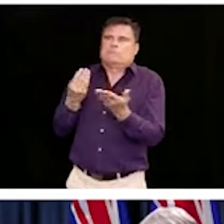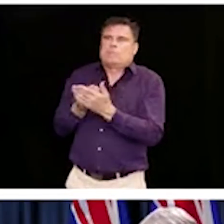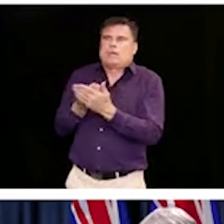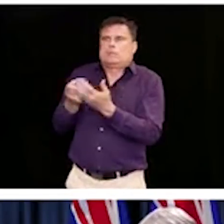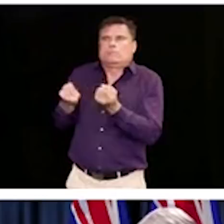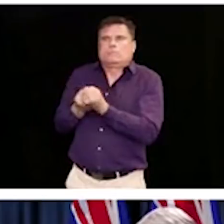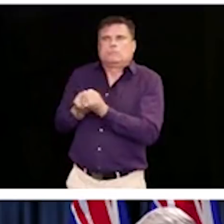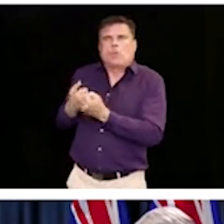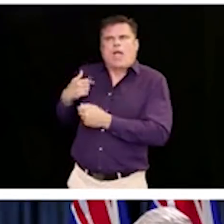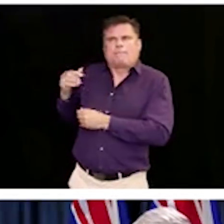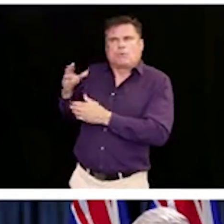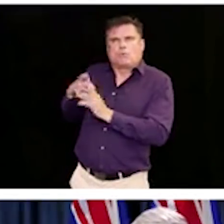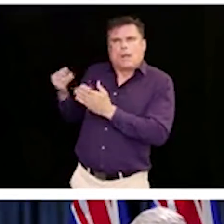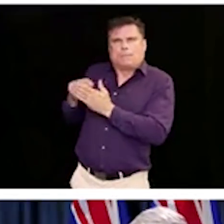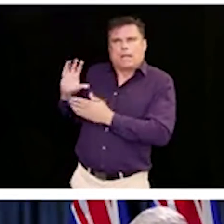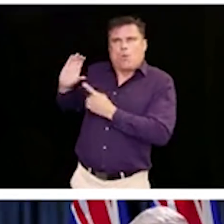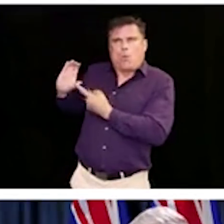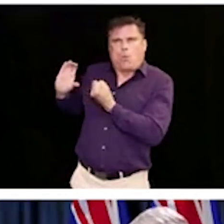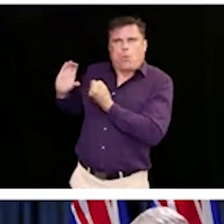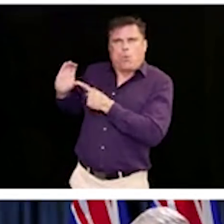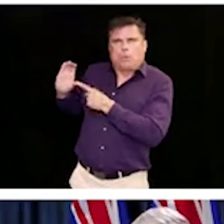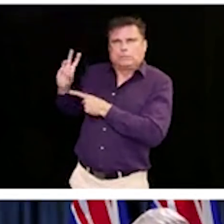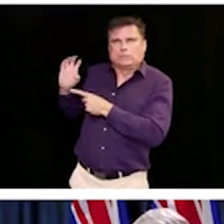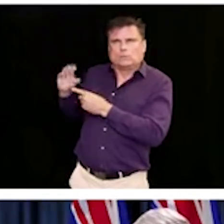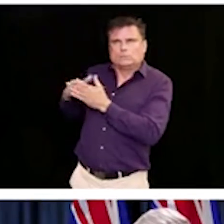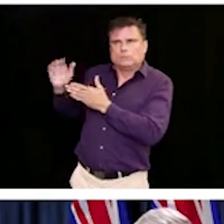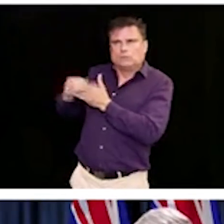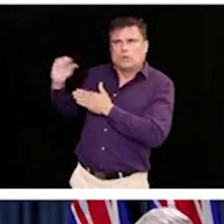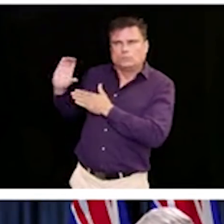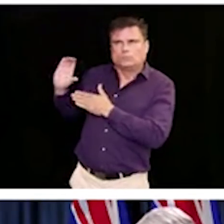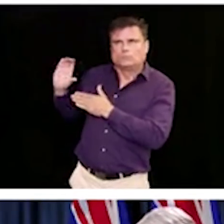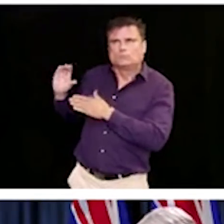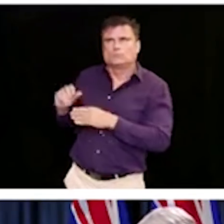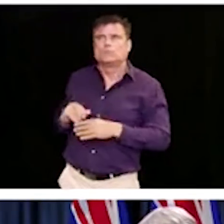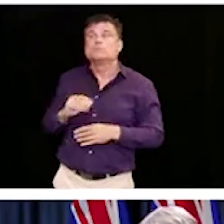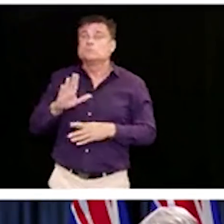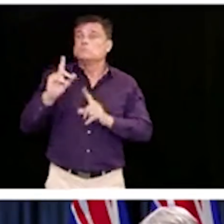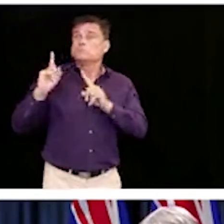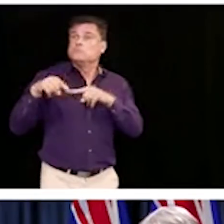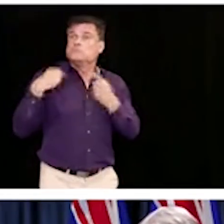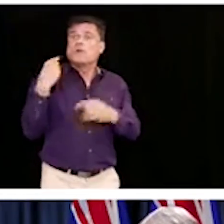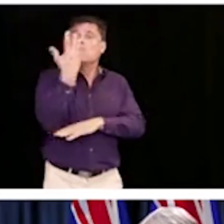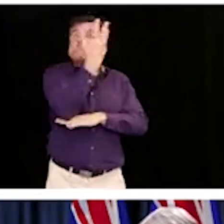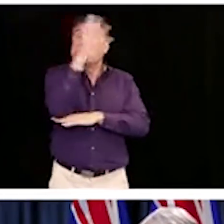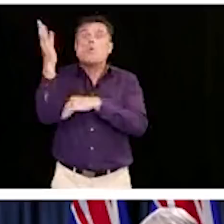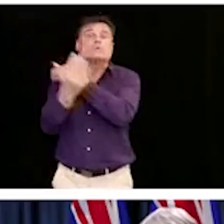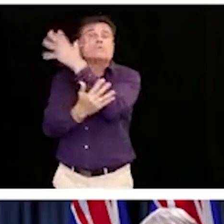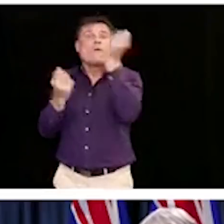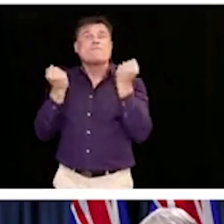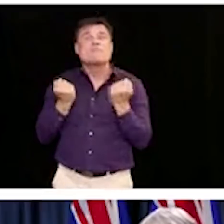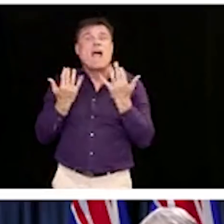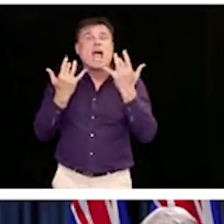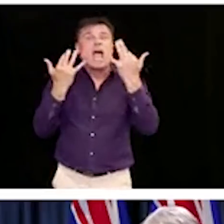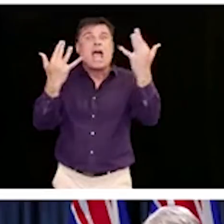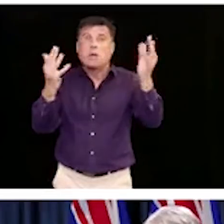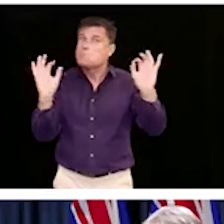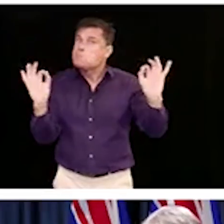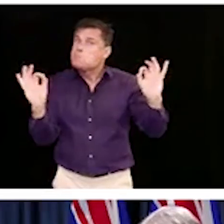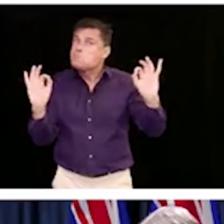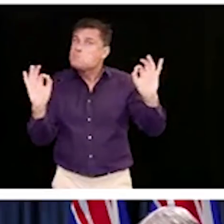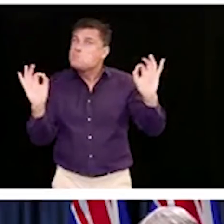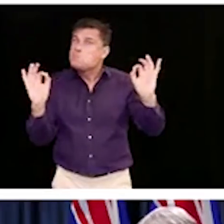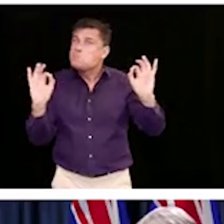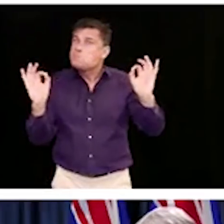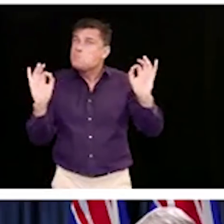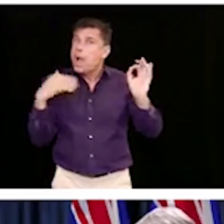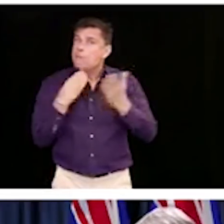COVID. To date, as you know, there's been minimal wildfires. Right now, the estimated costs are at $50 million, which falls